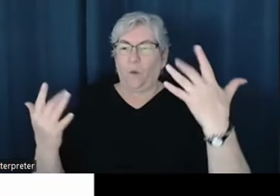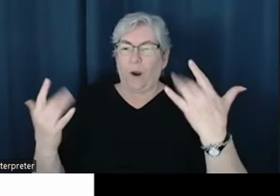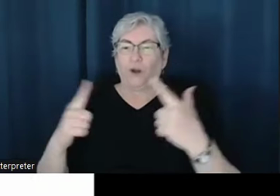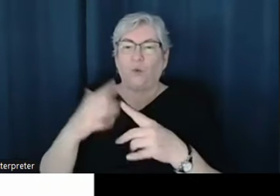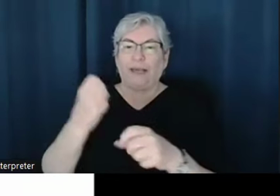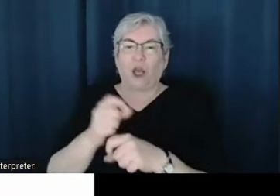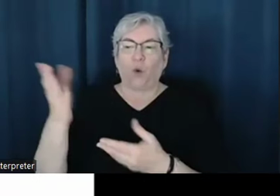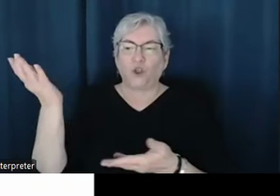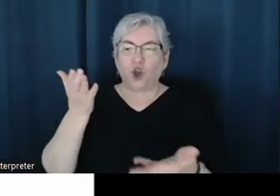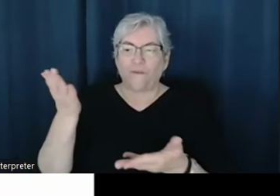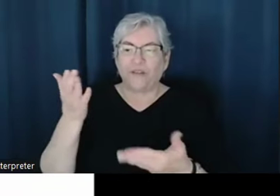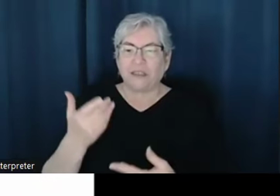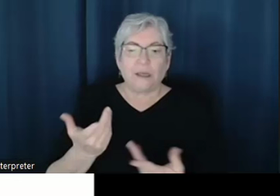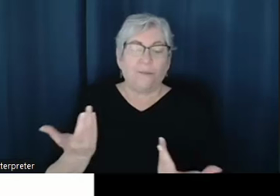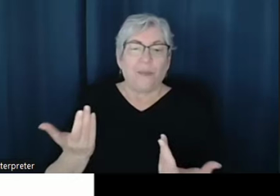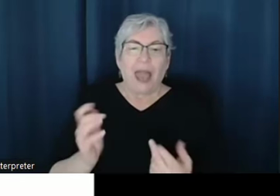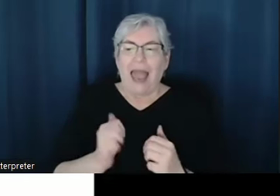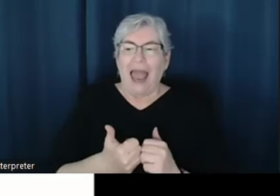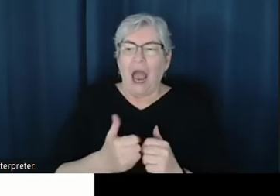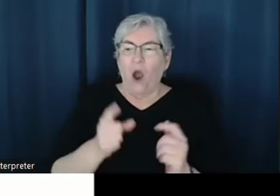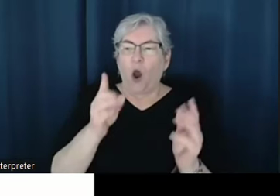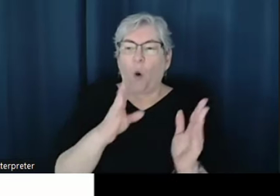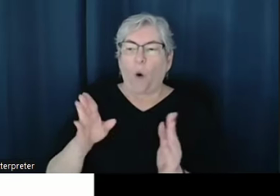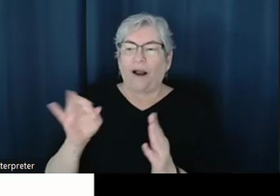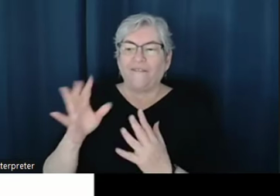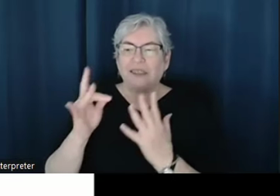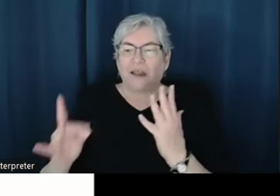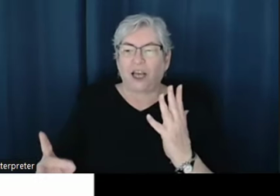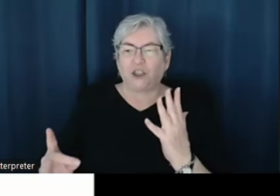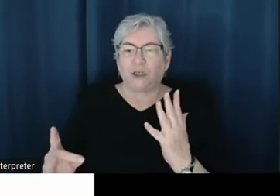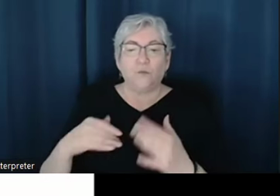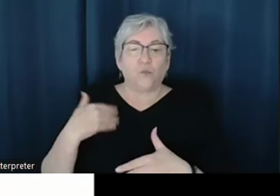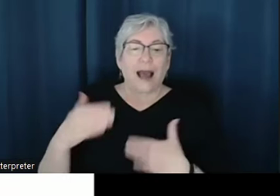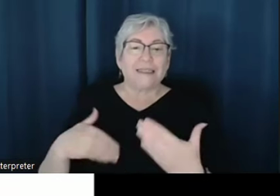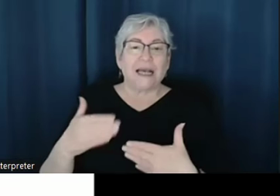services. So how does the order of selection process